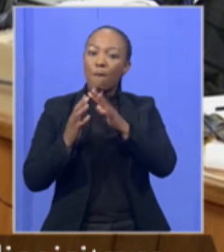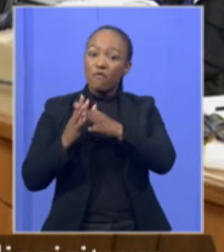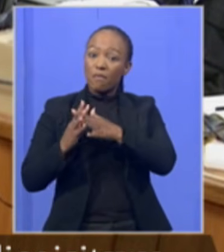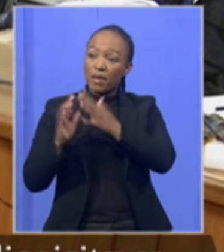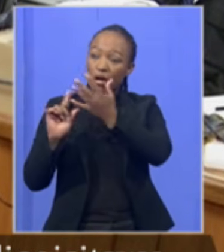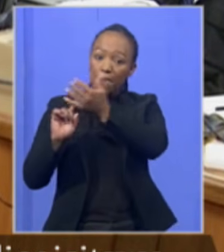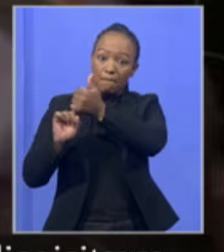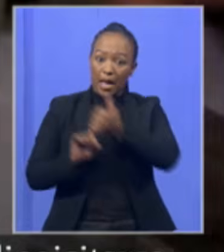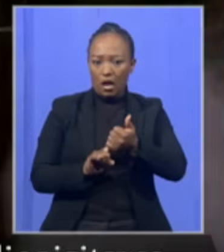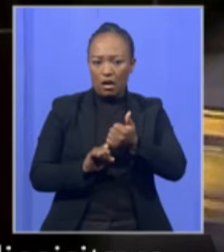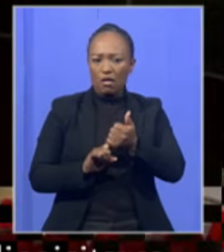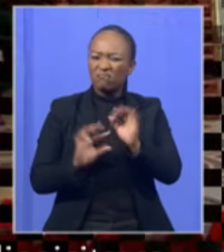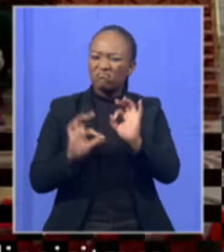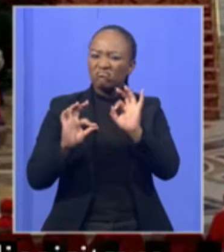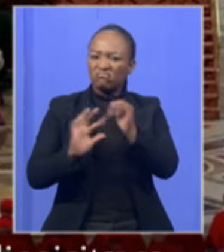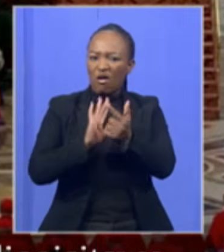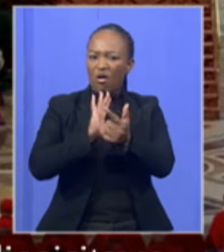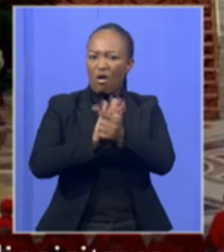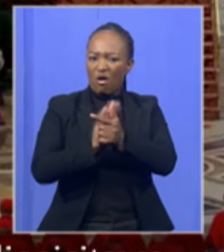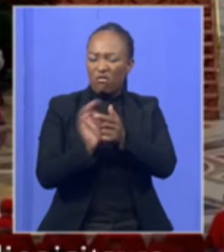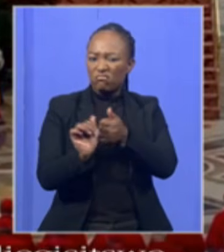molaong.